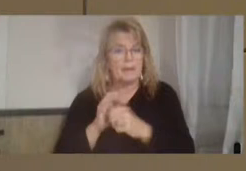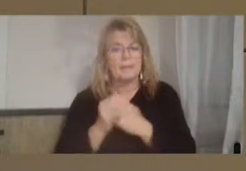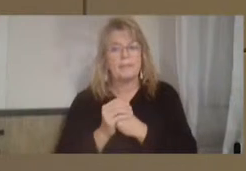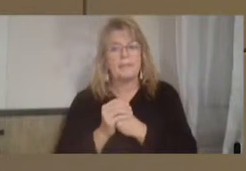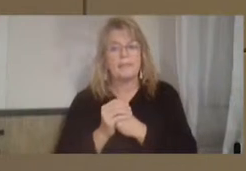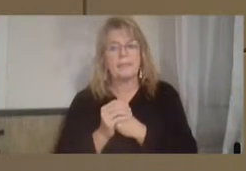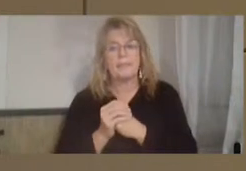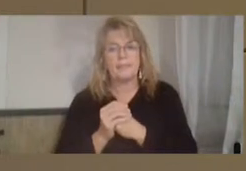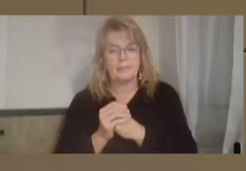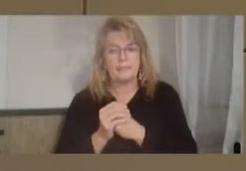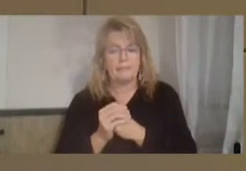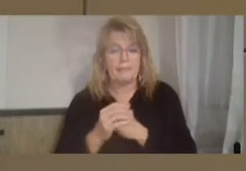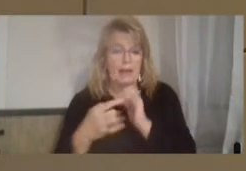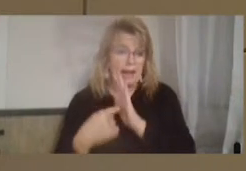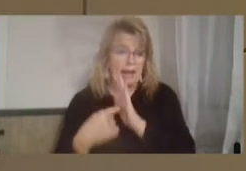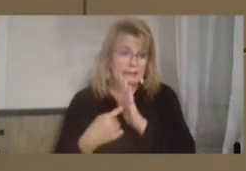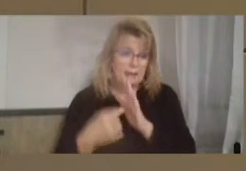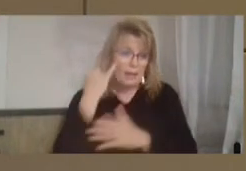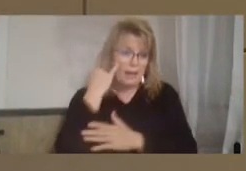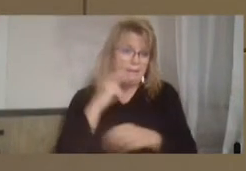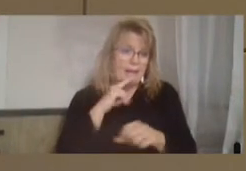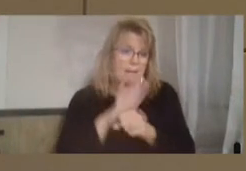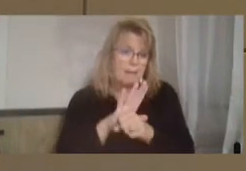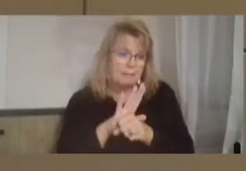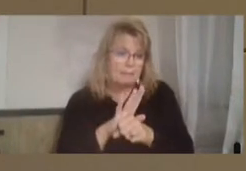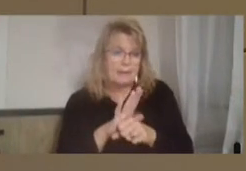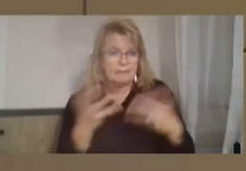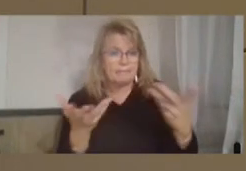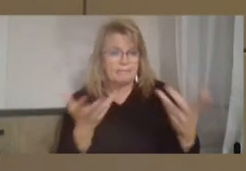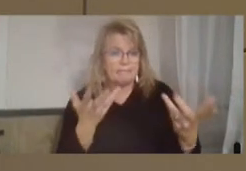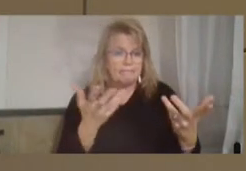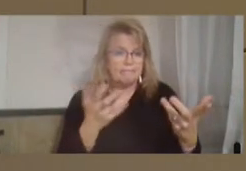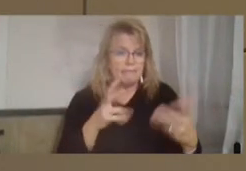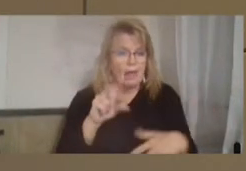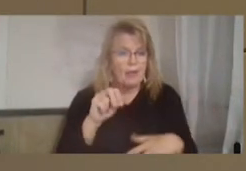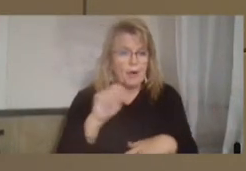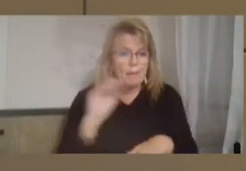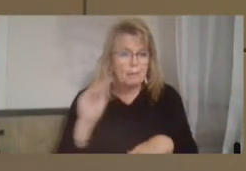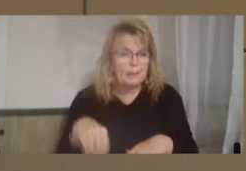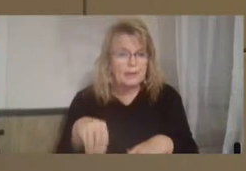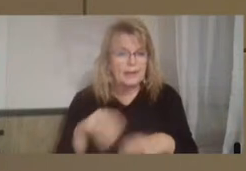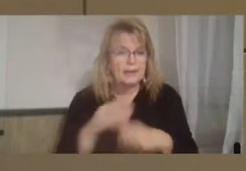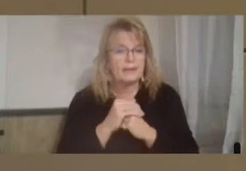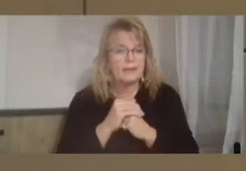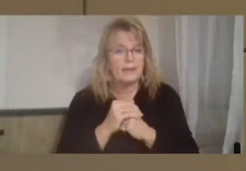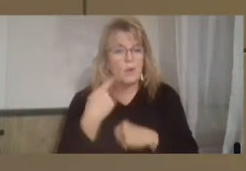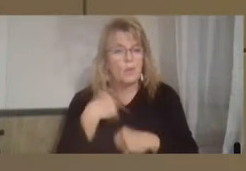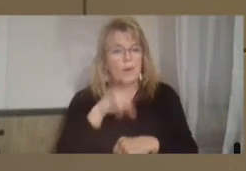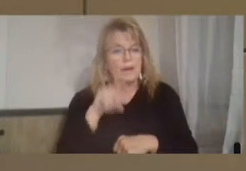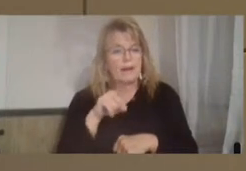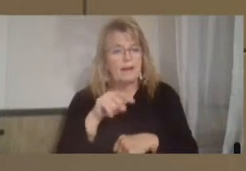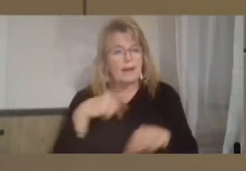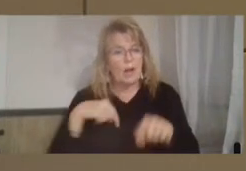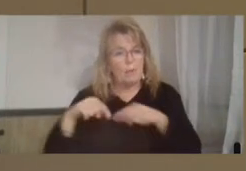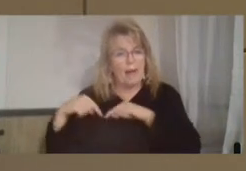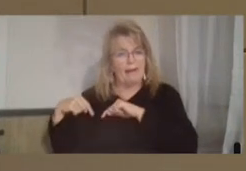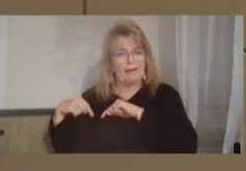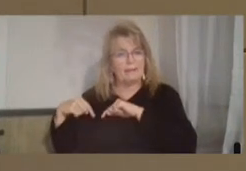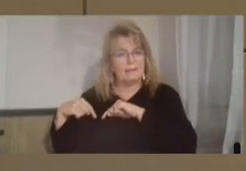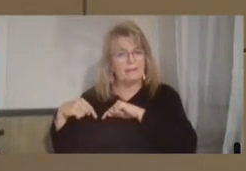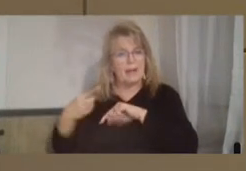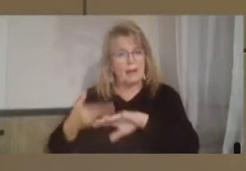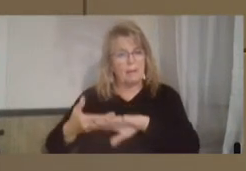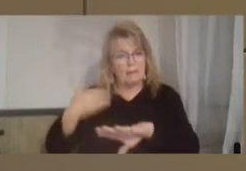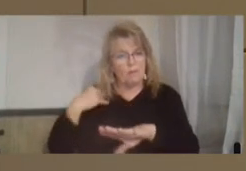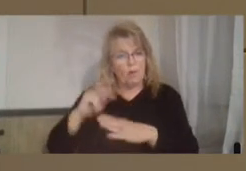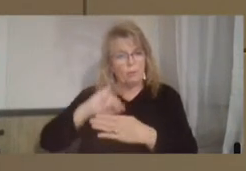For an example, if there is a commitment being made of 30%, we need to go back before the project